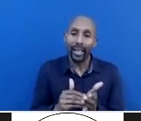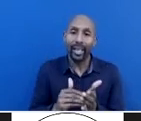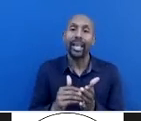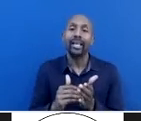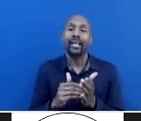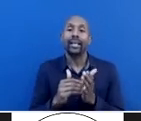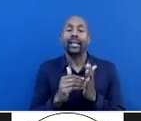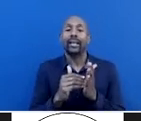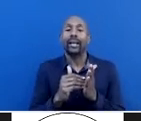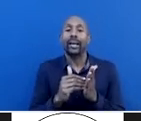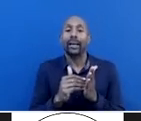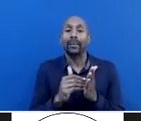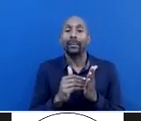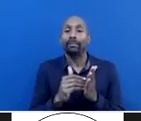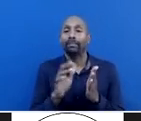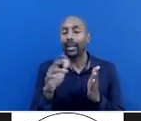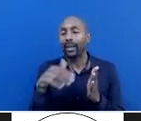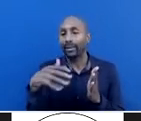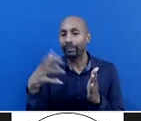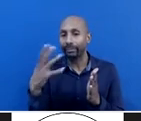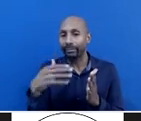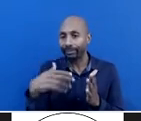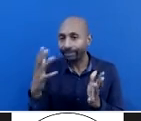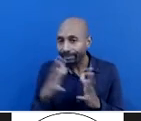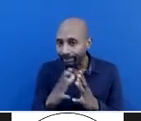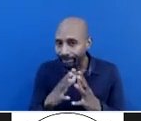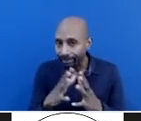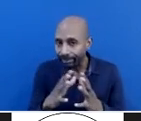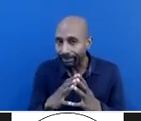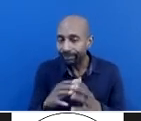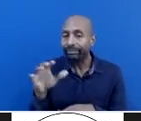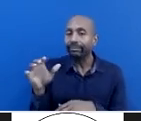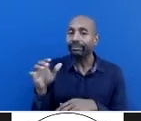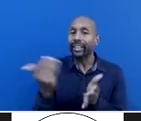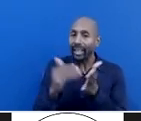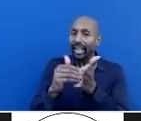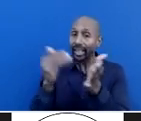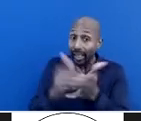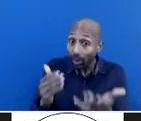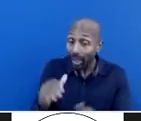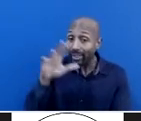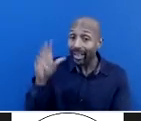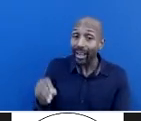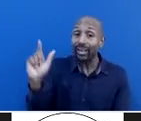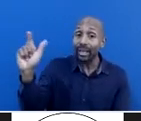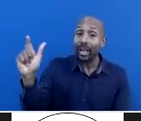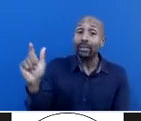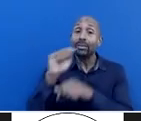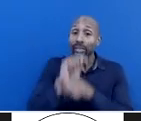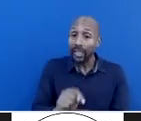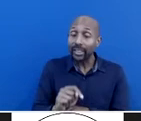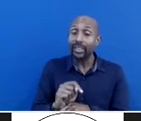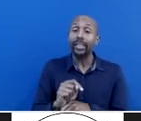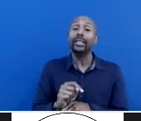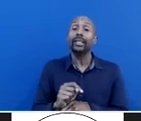talk today, but in the African Islamic tradition, you find the pairing of spirituality